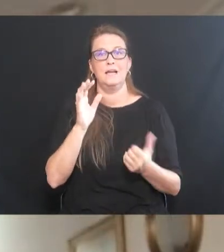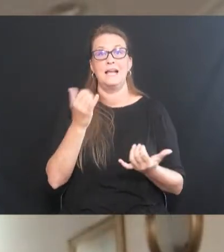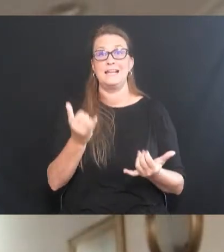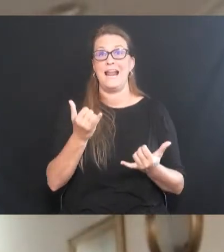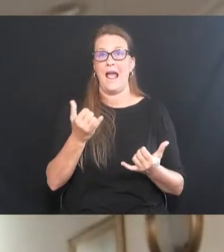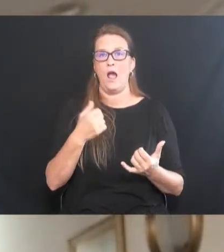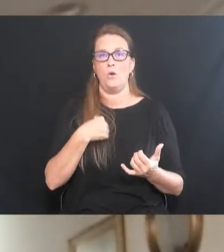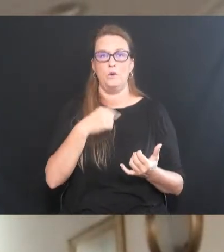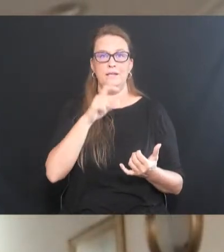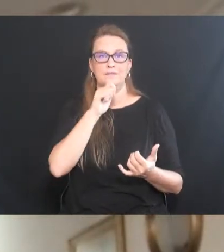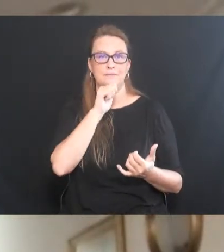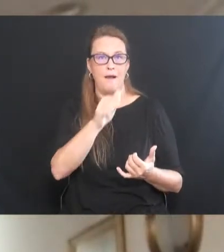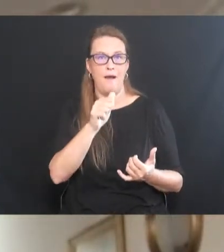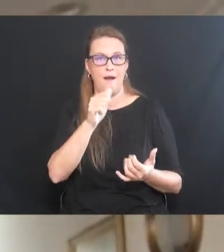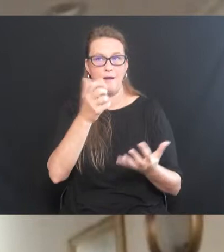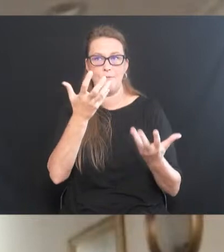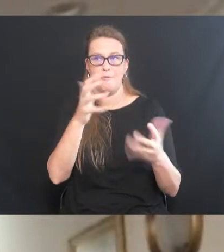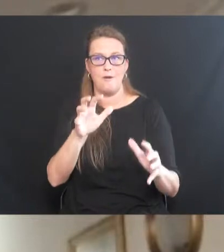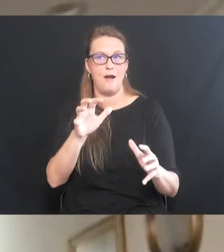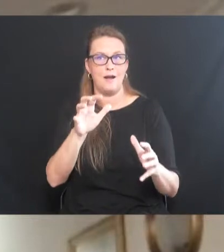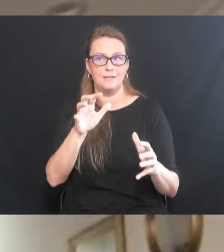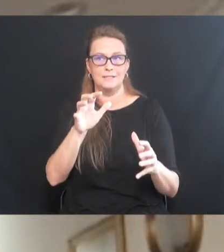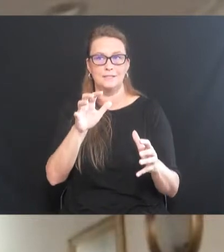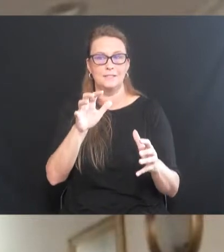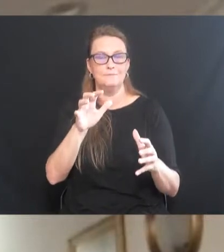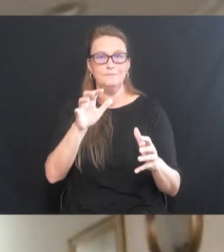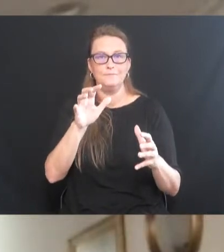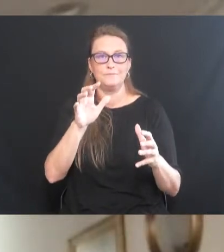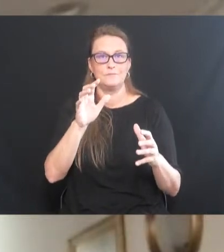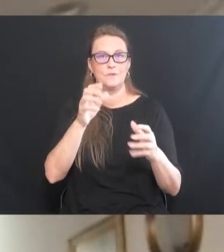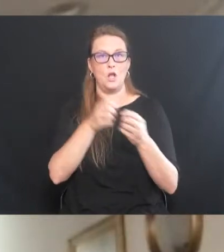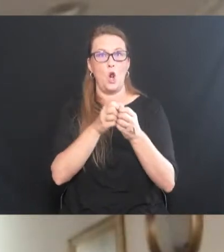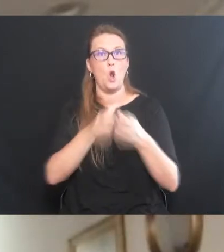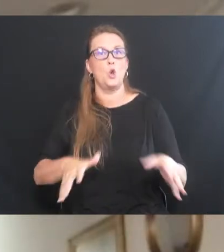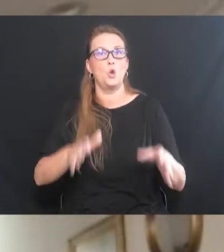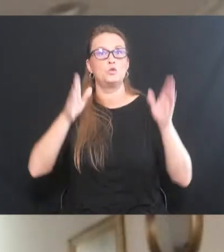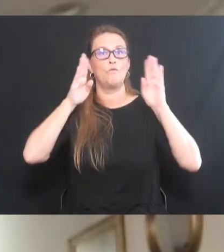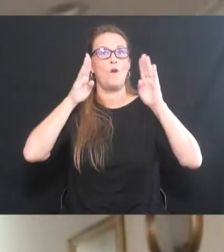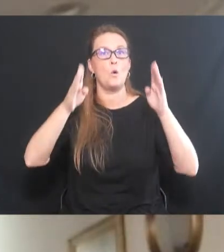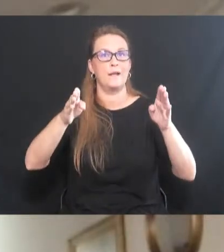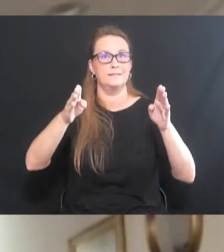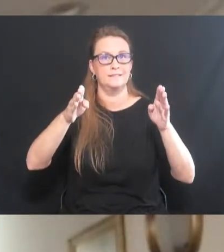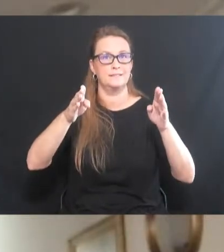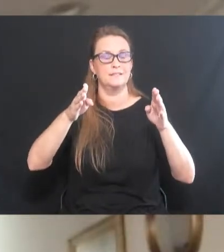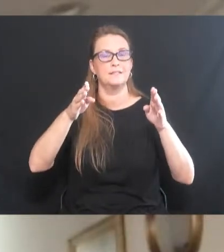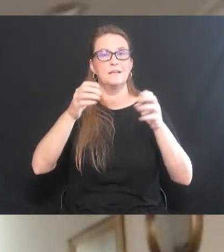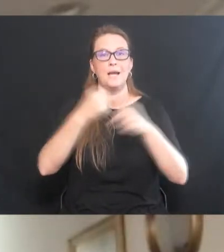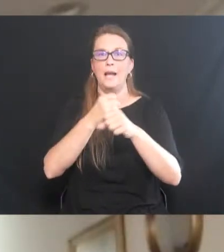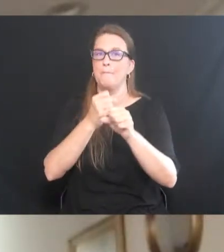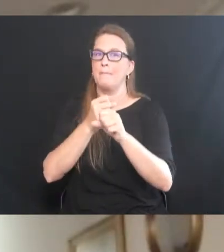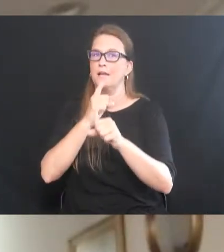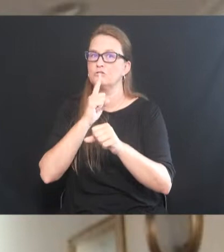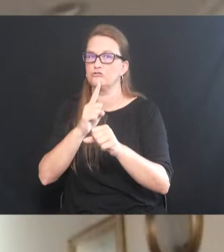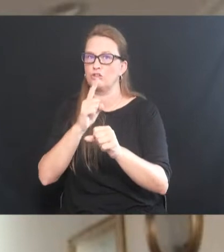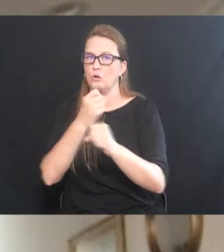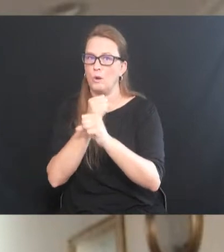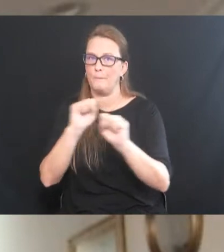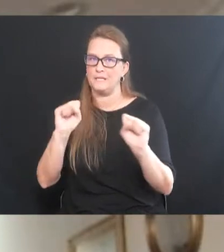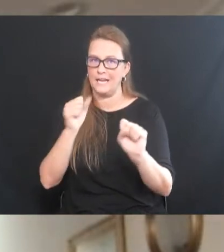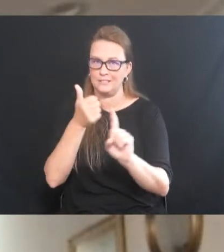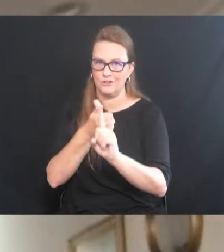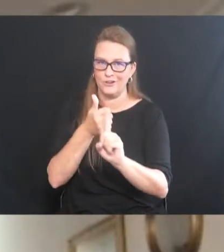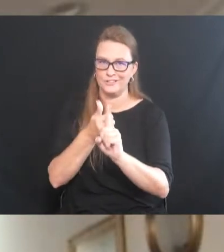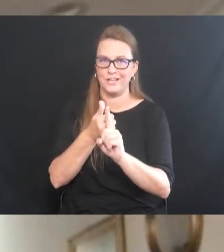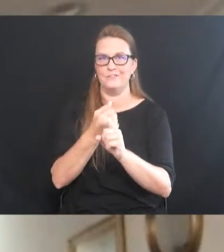should not lower our focus to make sure that we are protecting ourselves, protecting each